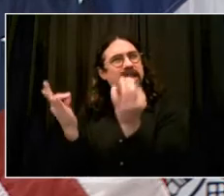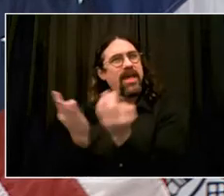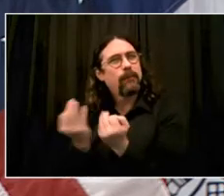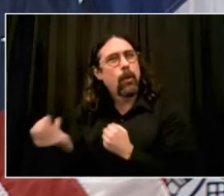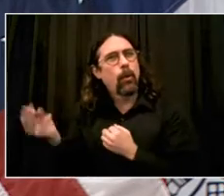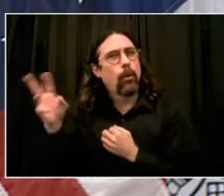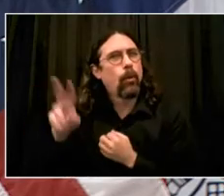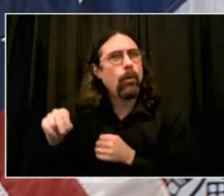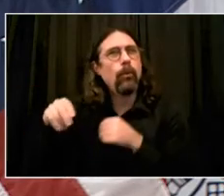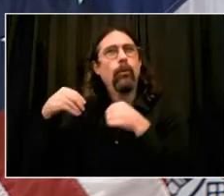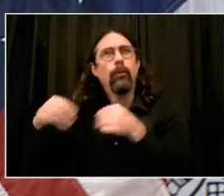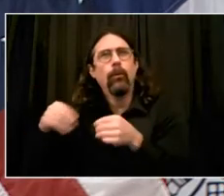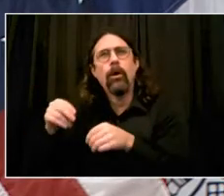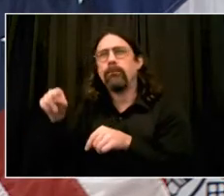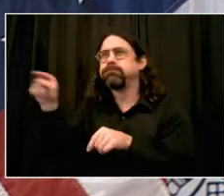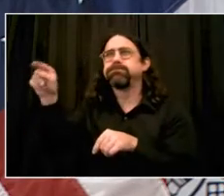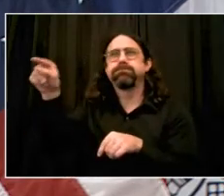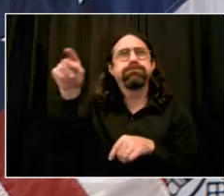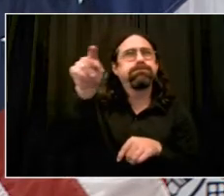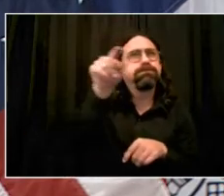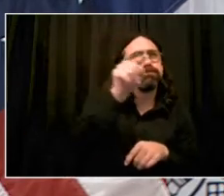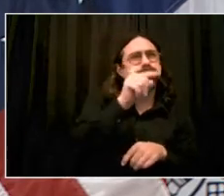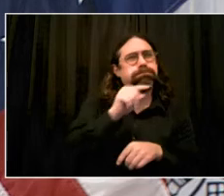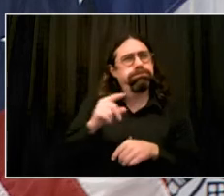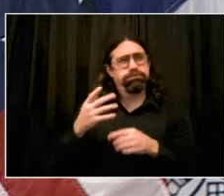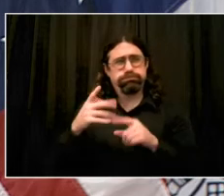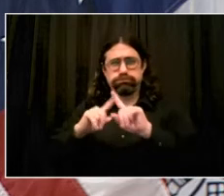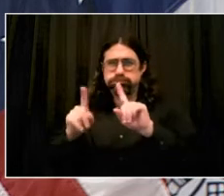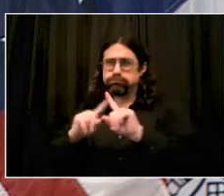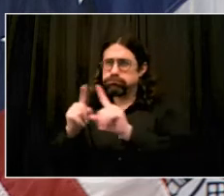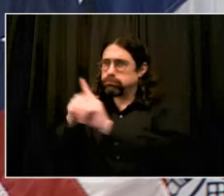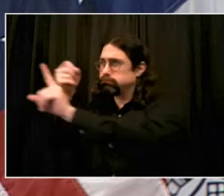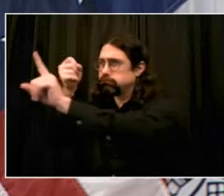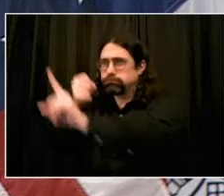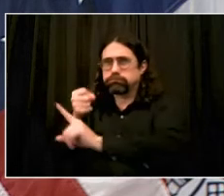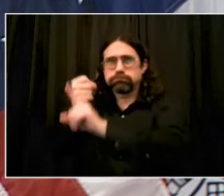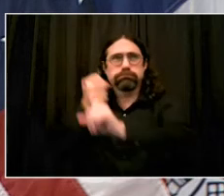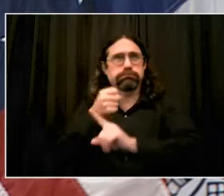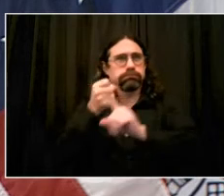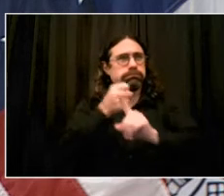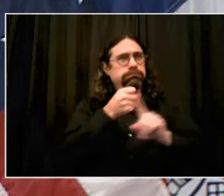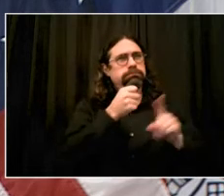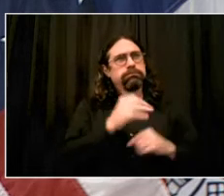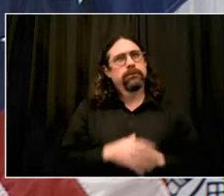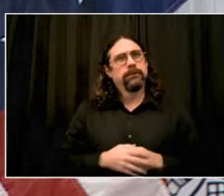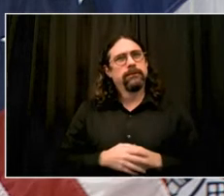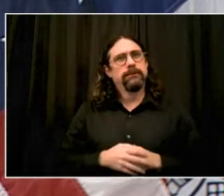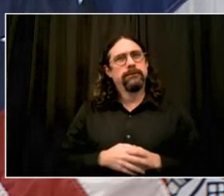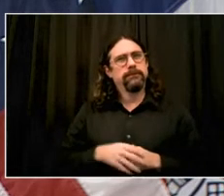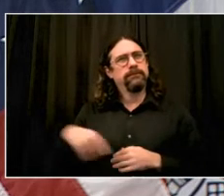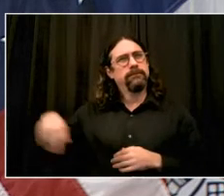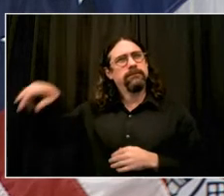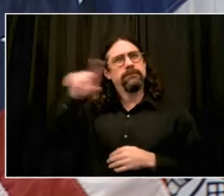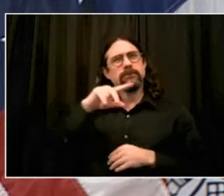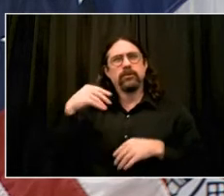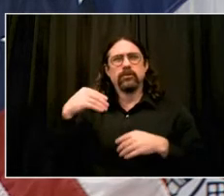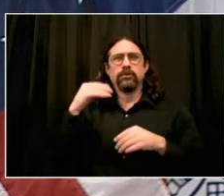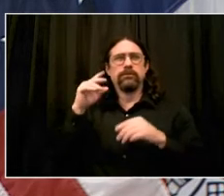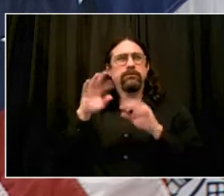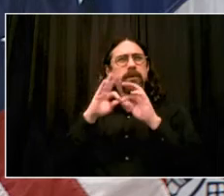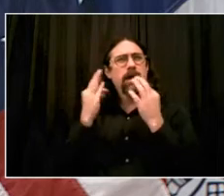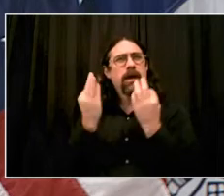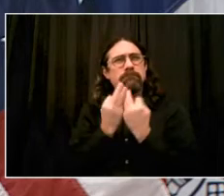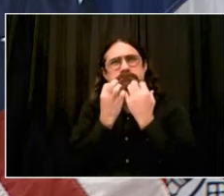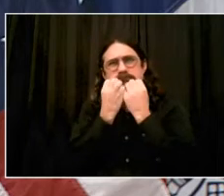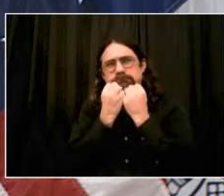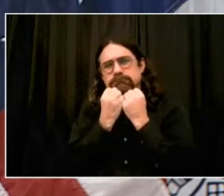cherish, and we need them. We need them for the jobs they provide, all that they provide to our communities, the